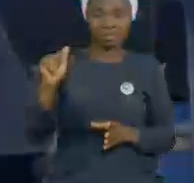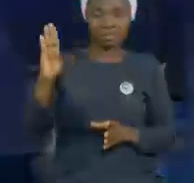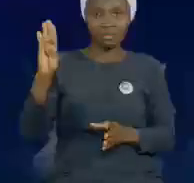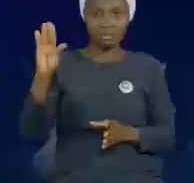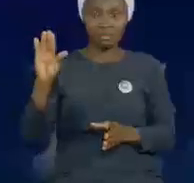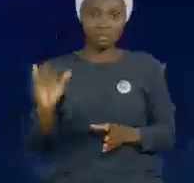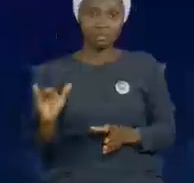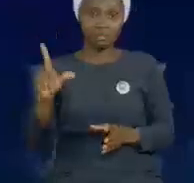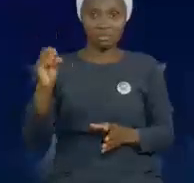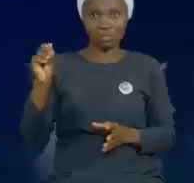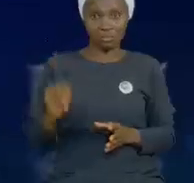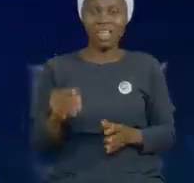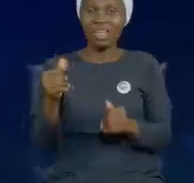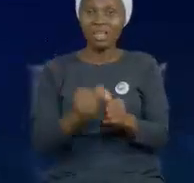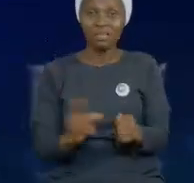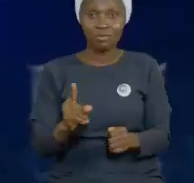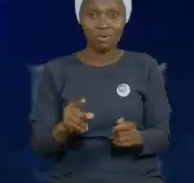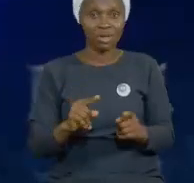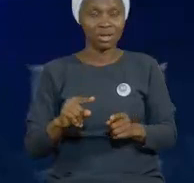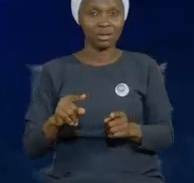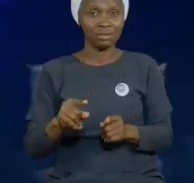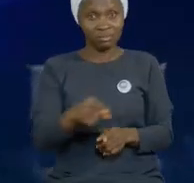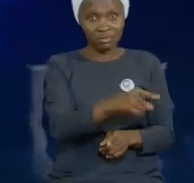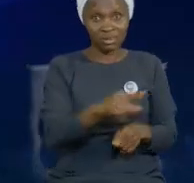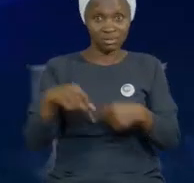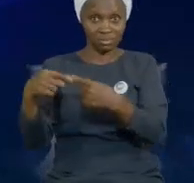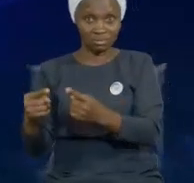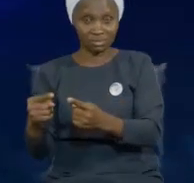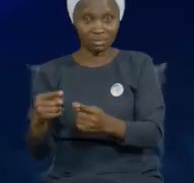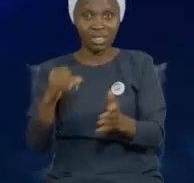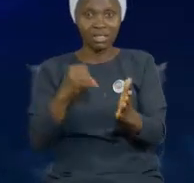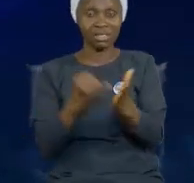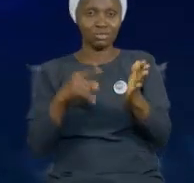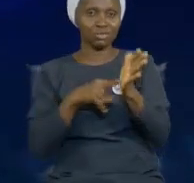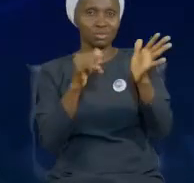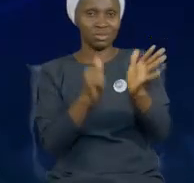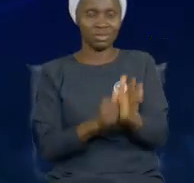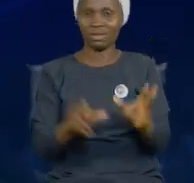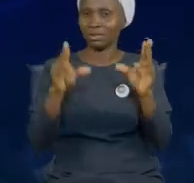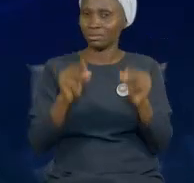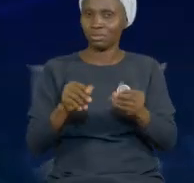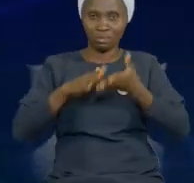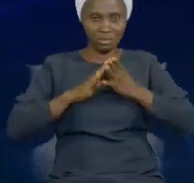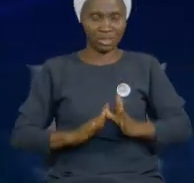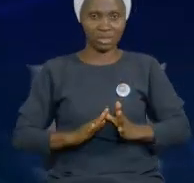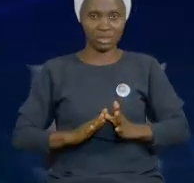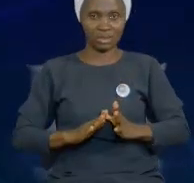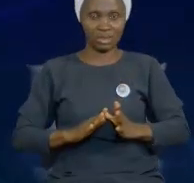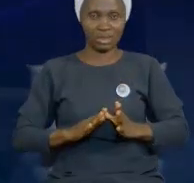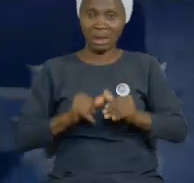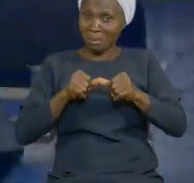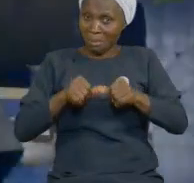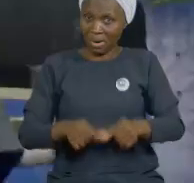Everywhere they went, it appears there is no peace, permanent